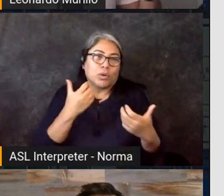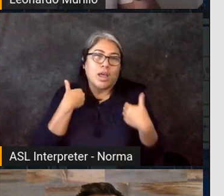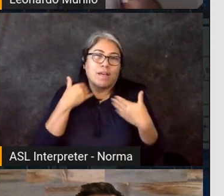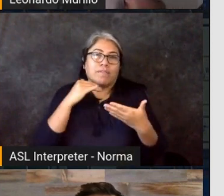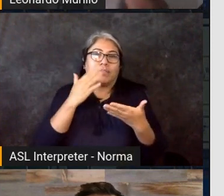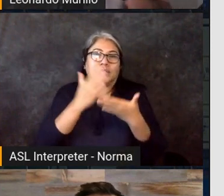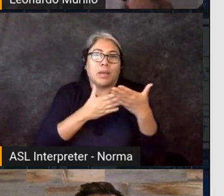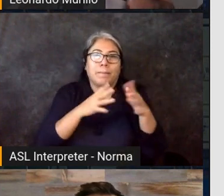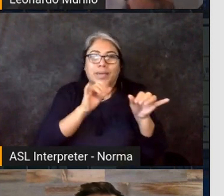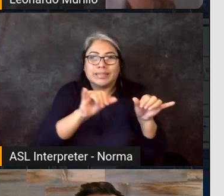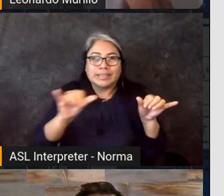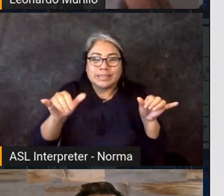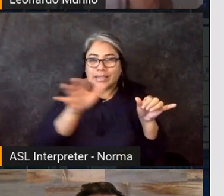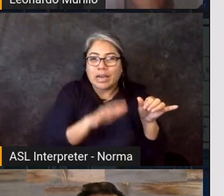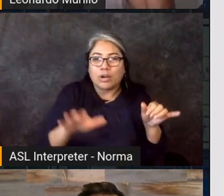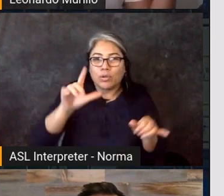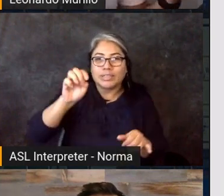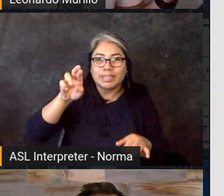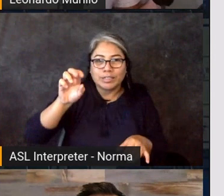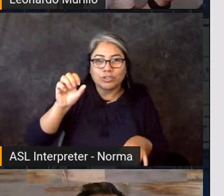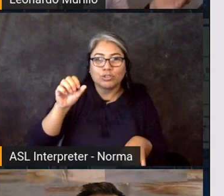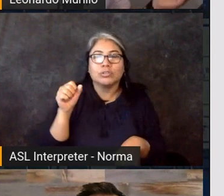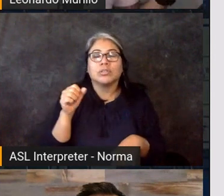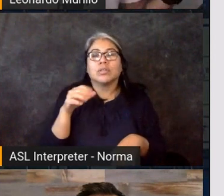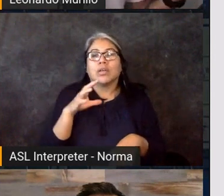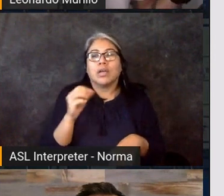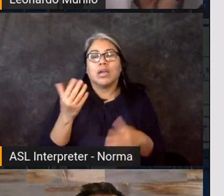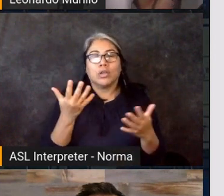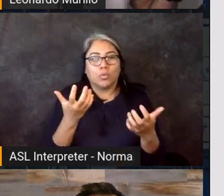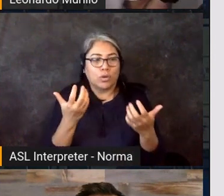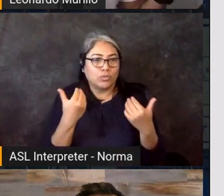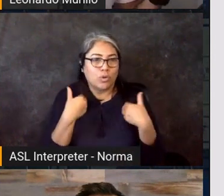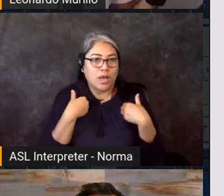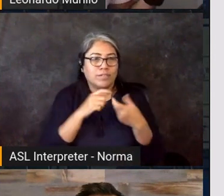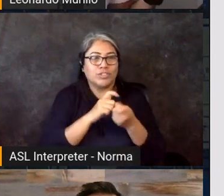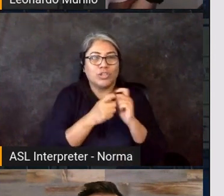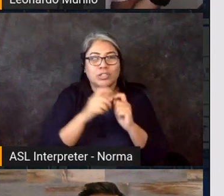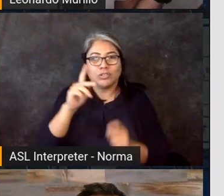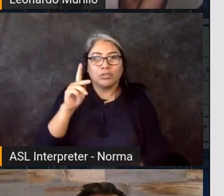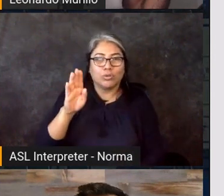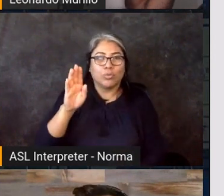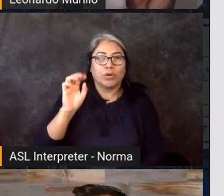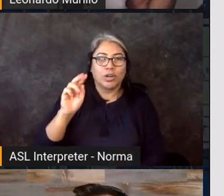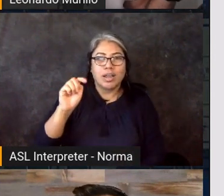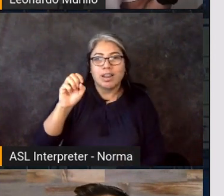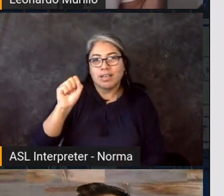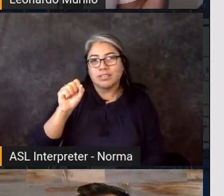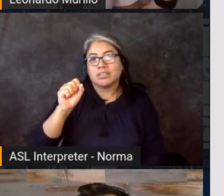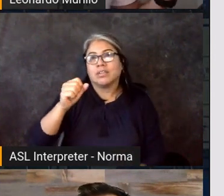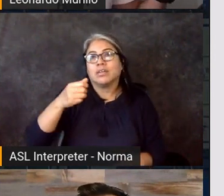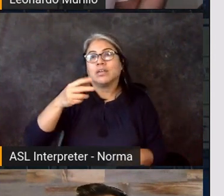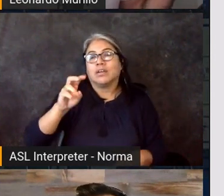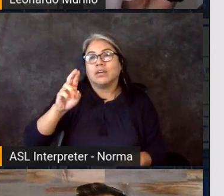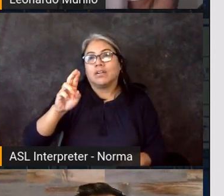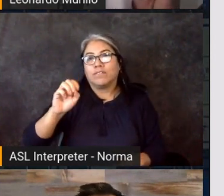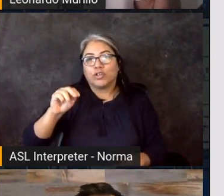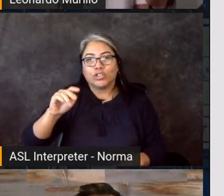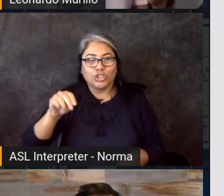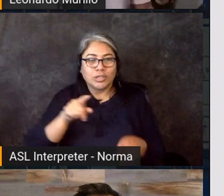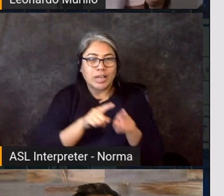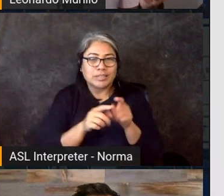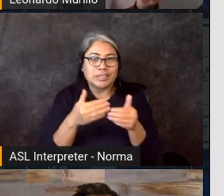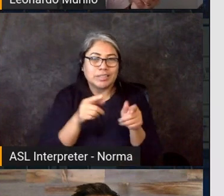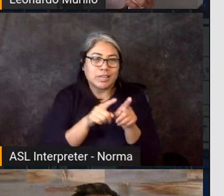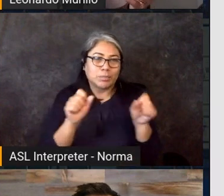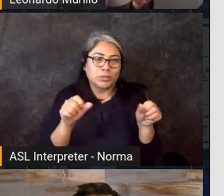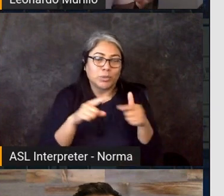clusters. You want to be able to change Kubernetes versions as easily as possible, which is something that kind of, when you're